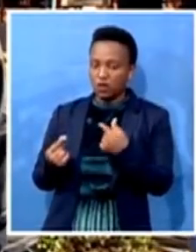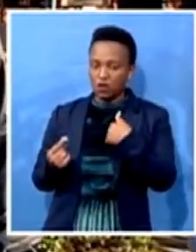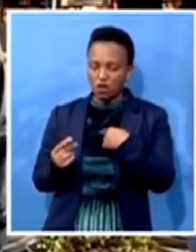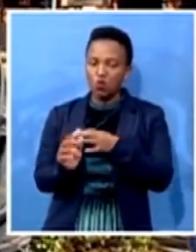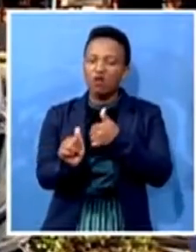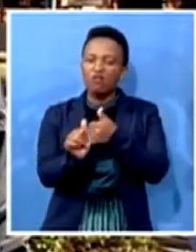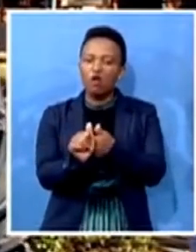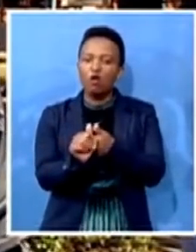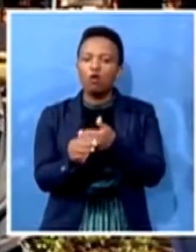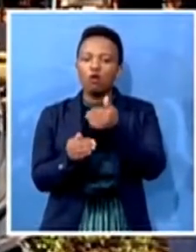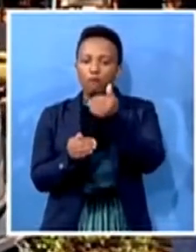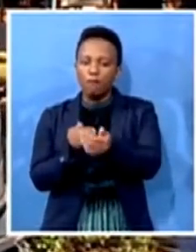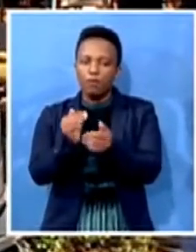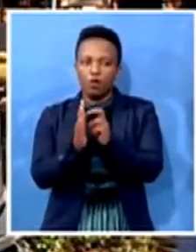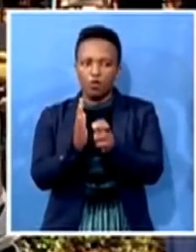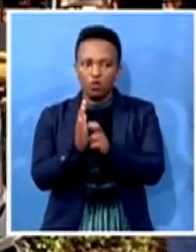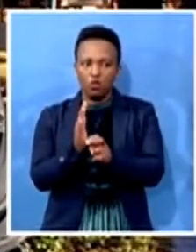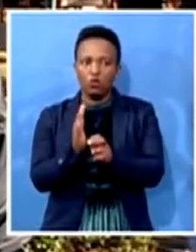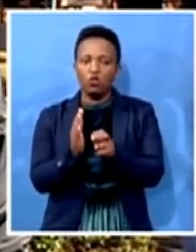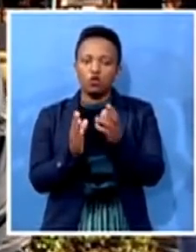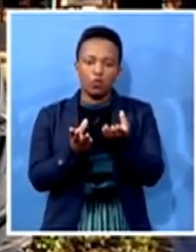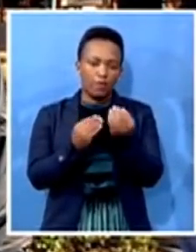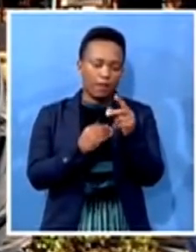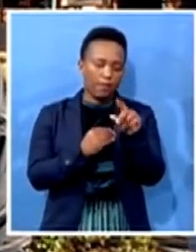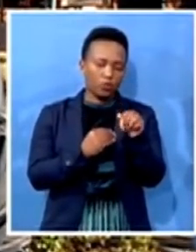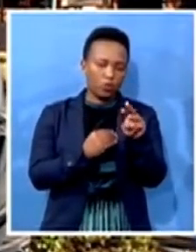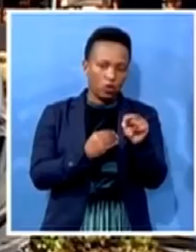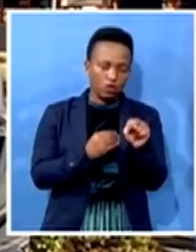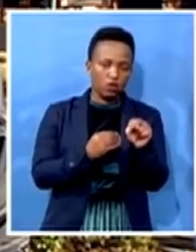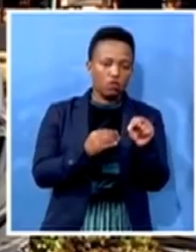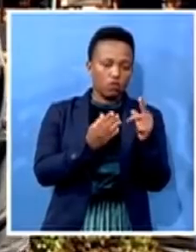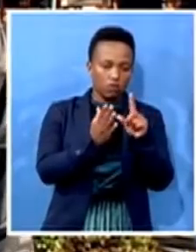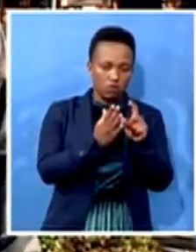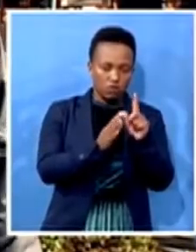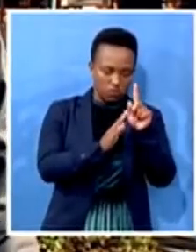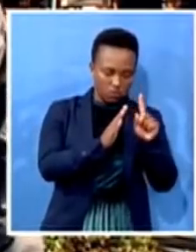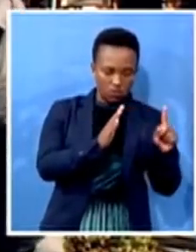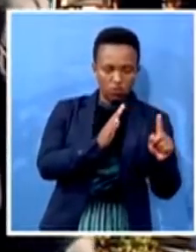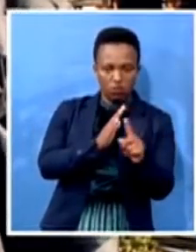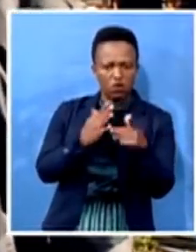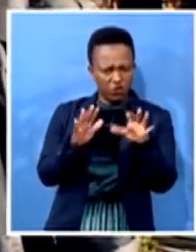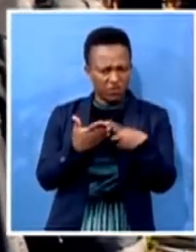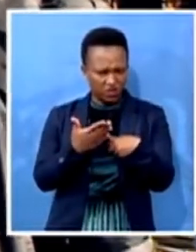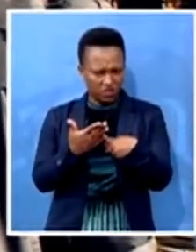done, and then you can be allowed to go in as per what we have already discussed. Is that okay? Yes. Okay, I think